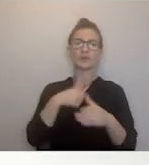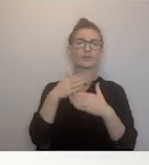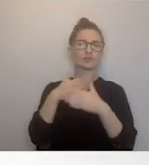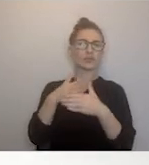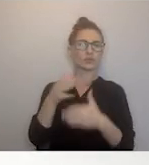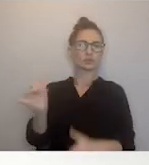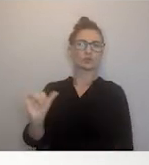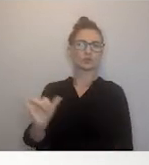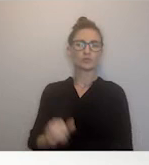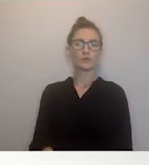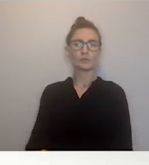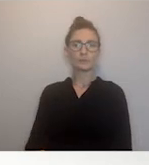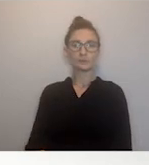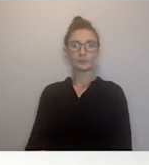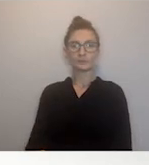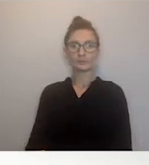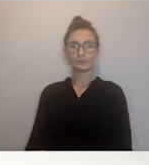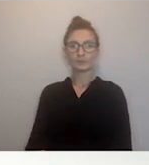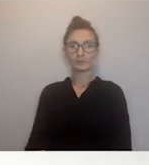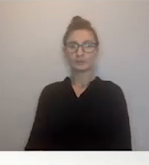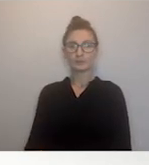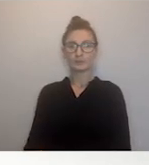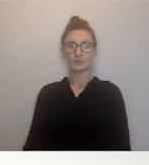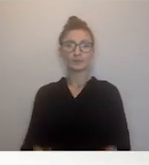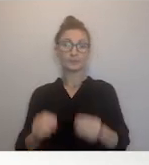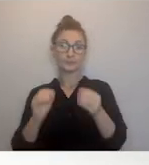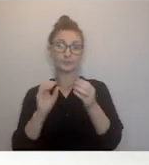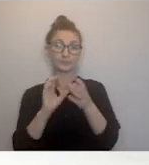We have shared that as well.